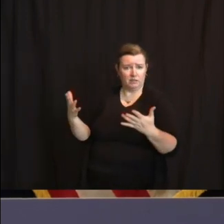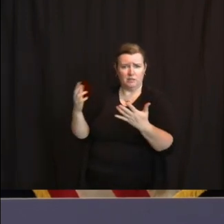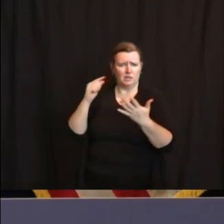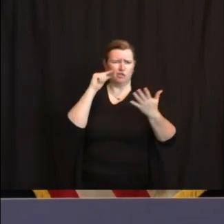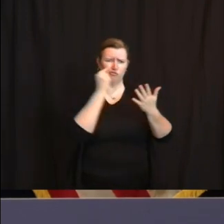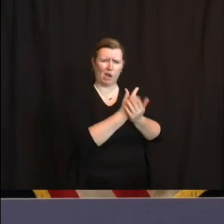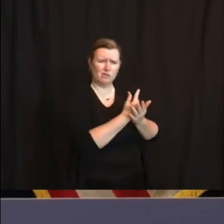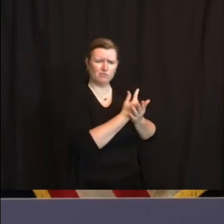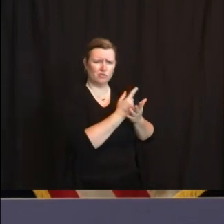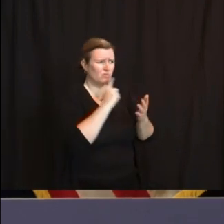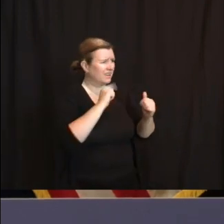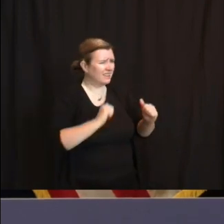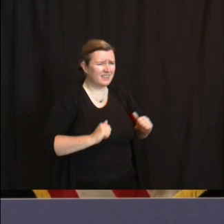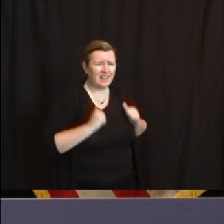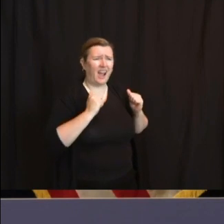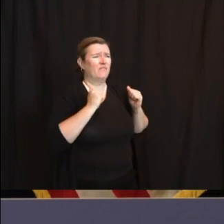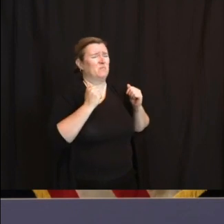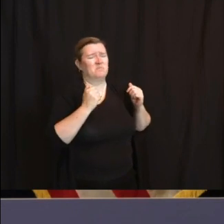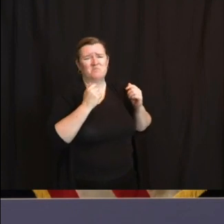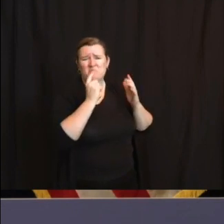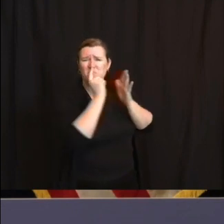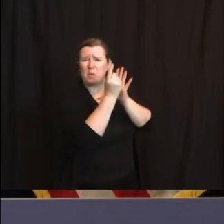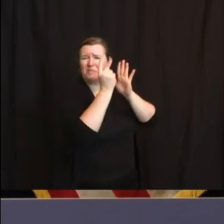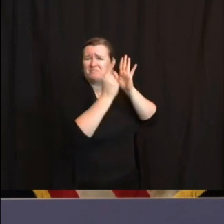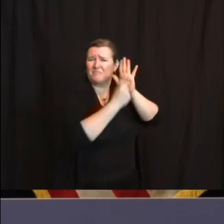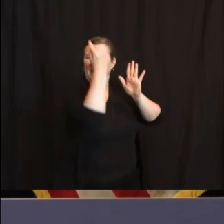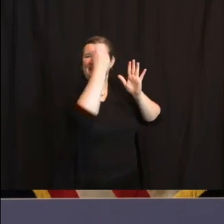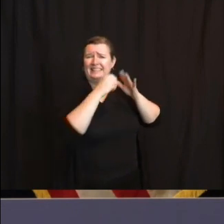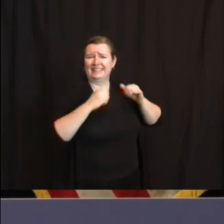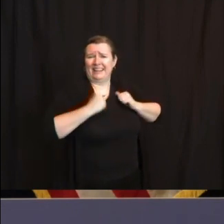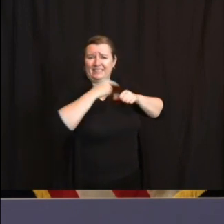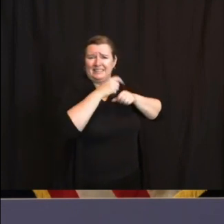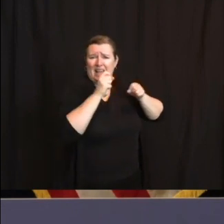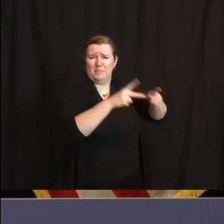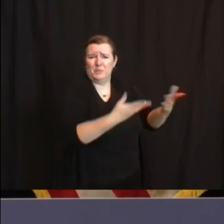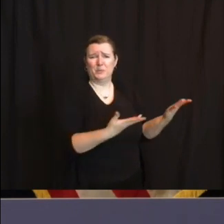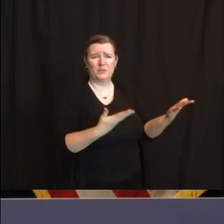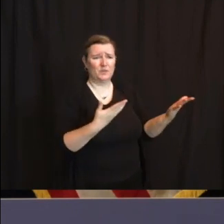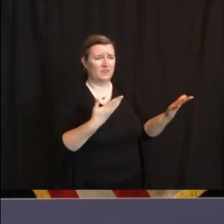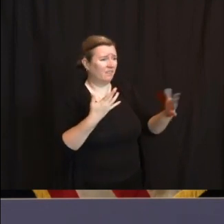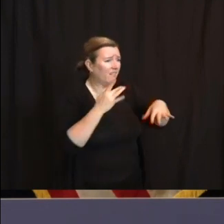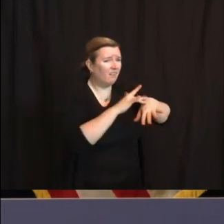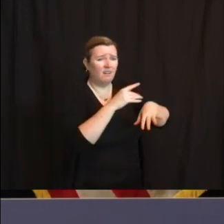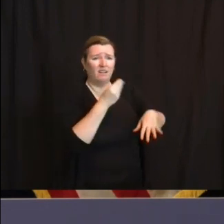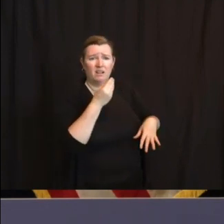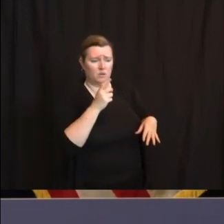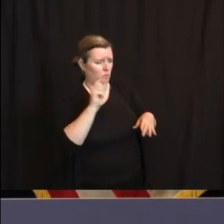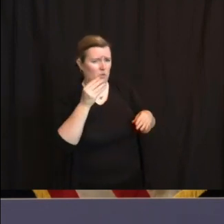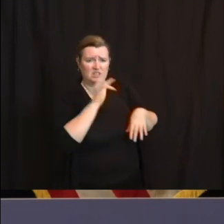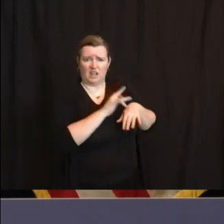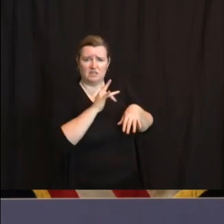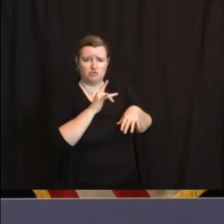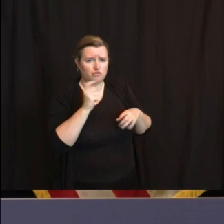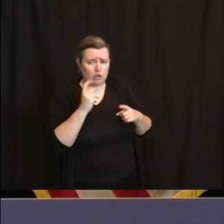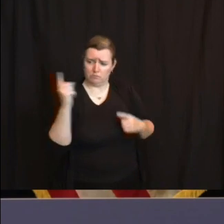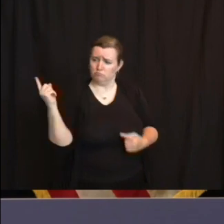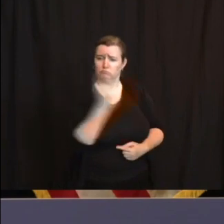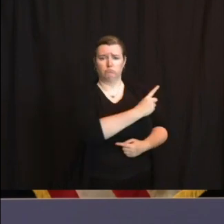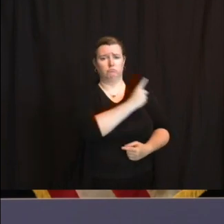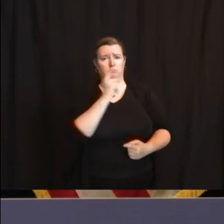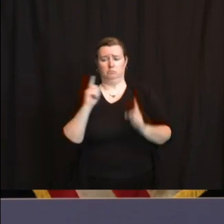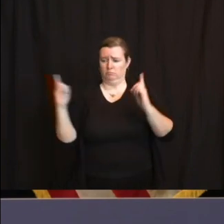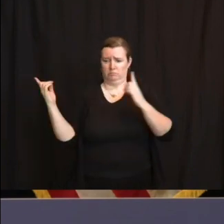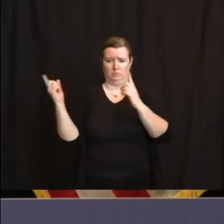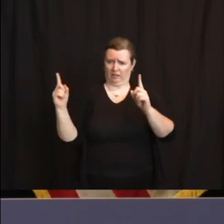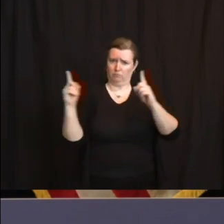moment. You can hand a kid a diploma or not even have to hand a kid a diploma. What's the difference between that and waiting online to get a slice of